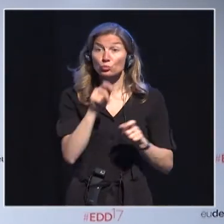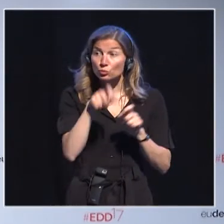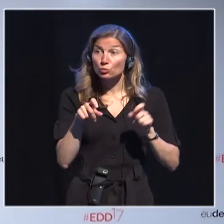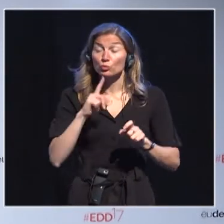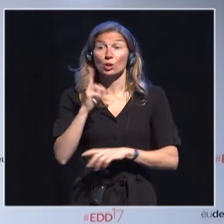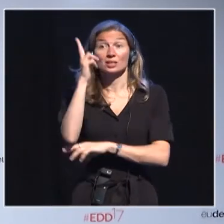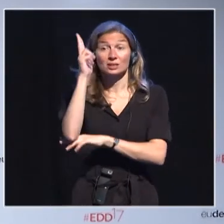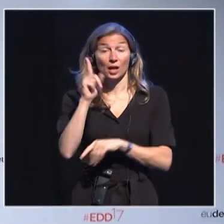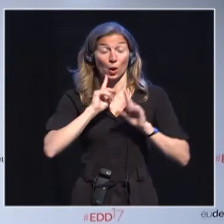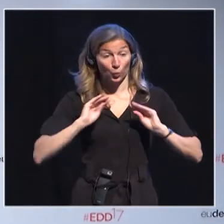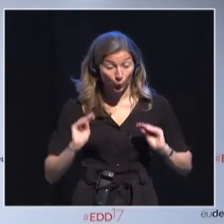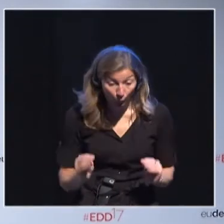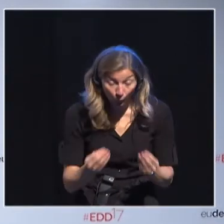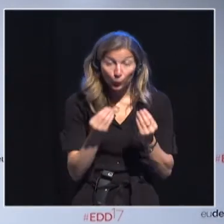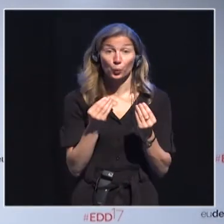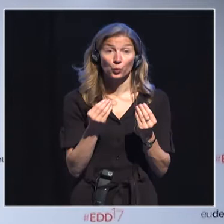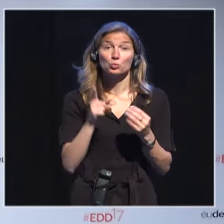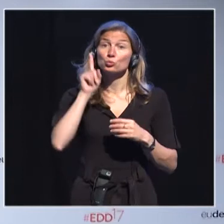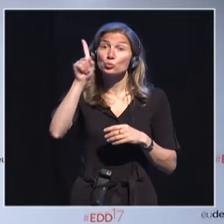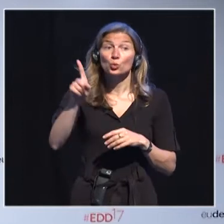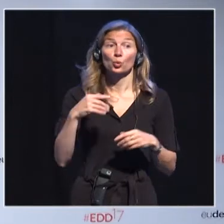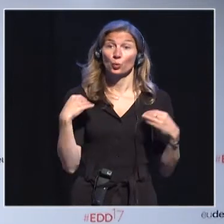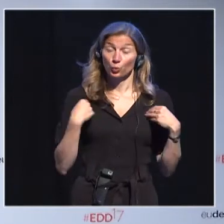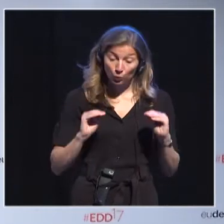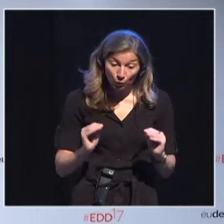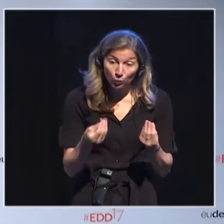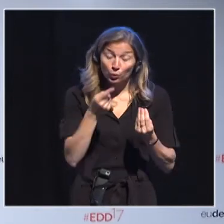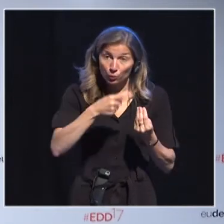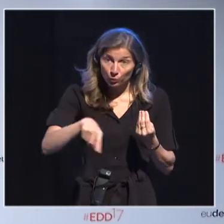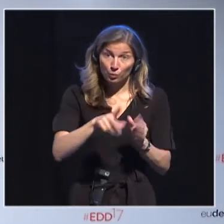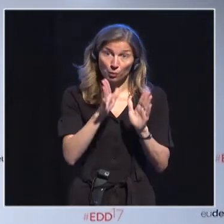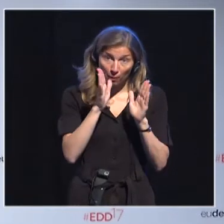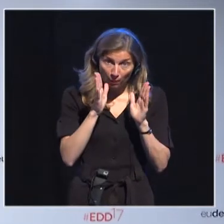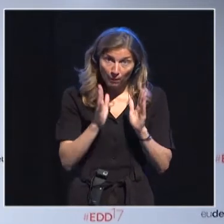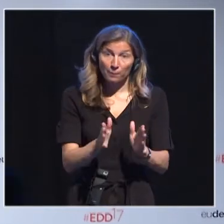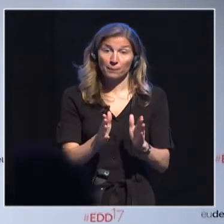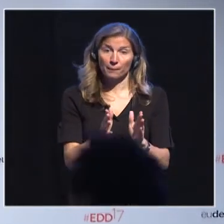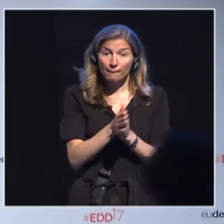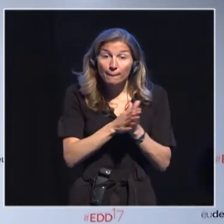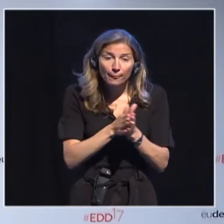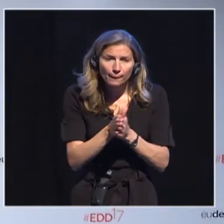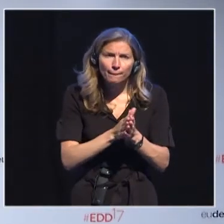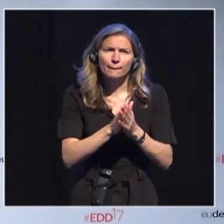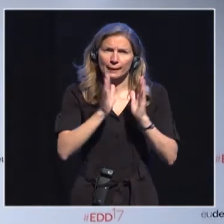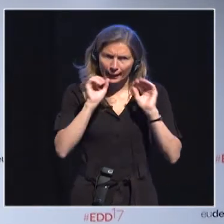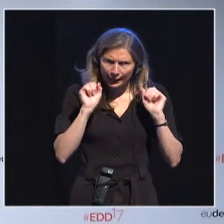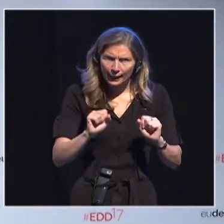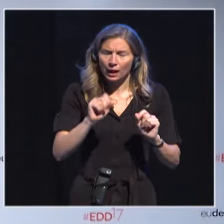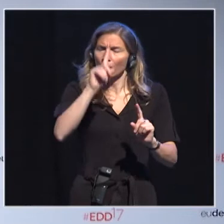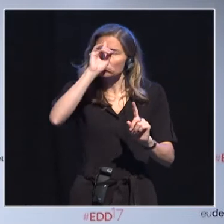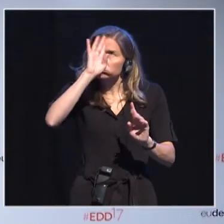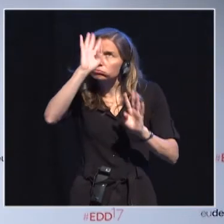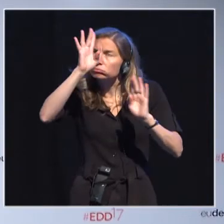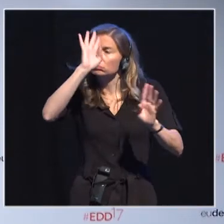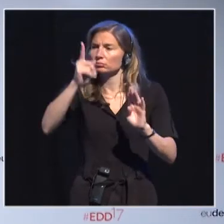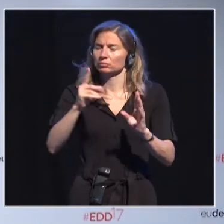young people being digitally enlightened, being digitally literate, they will also be able to come up with innovative solutions